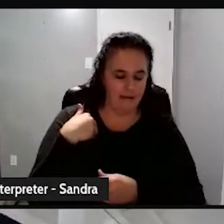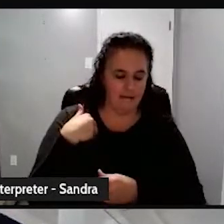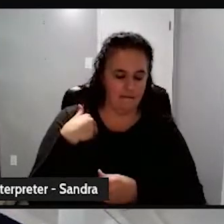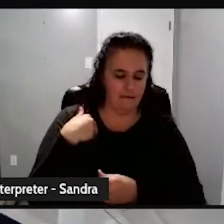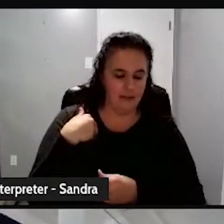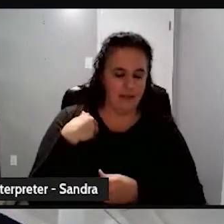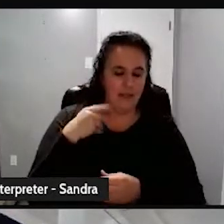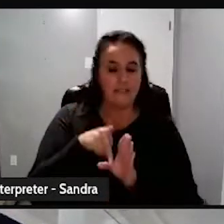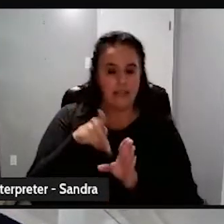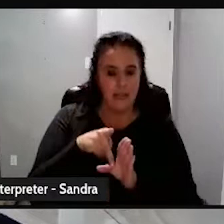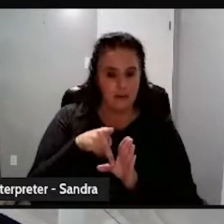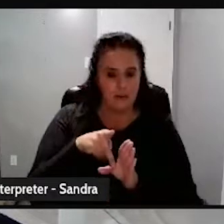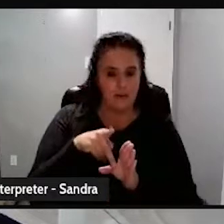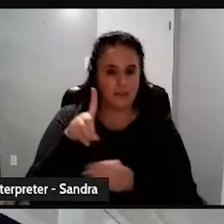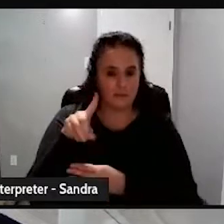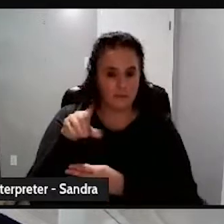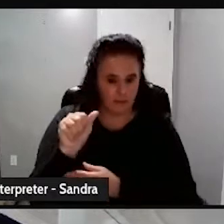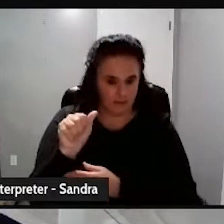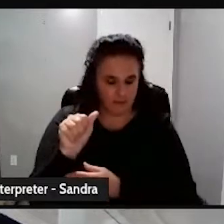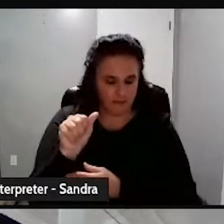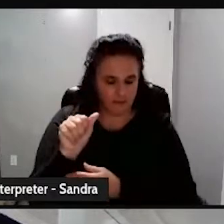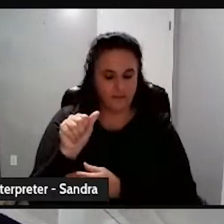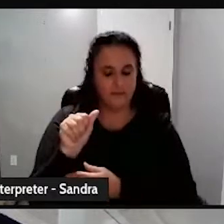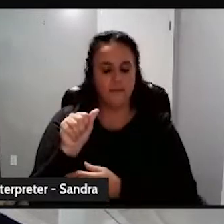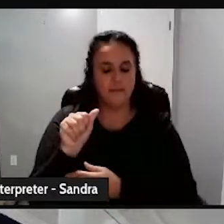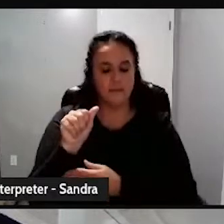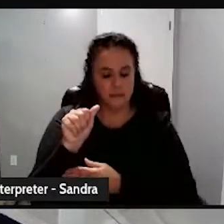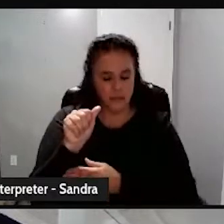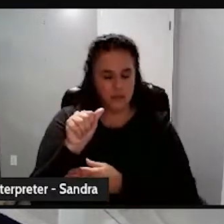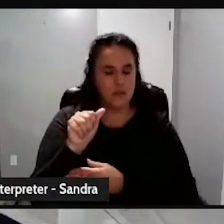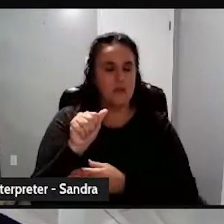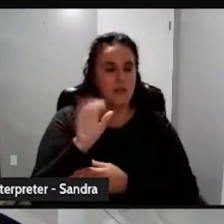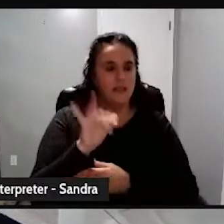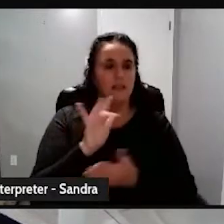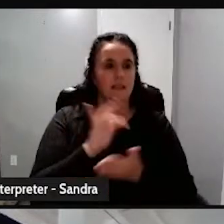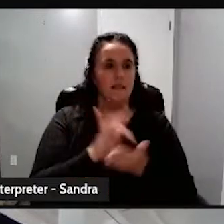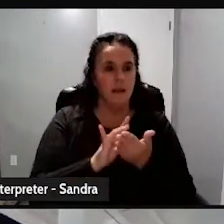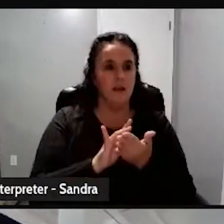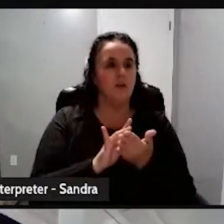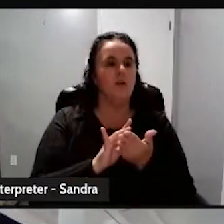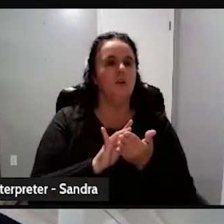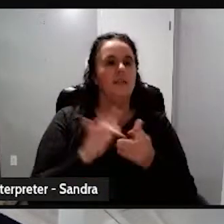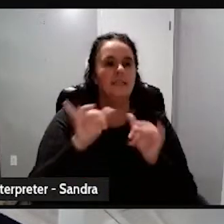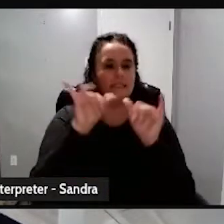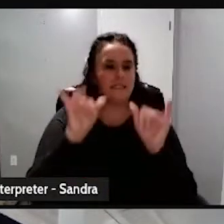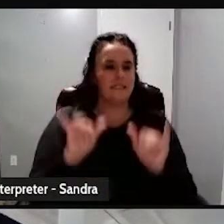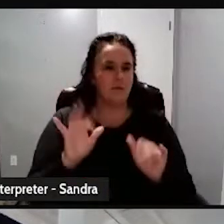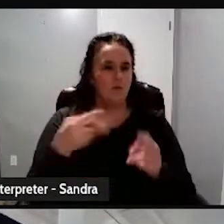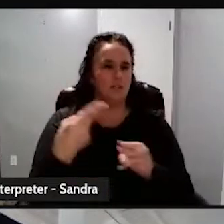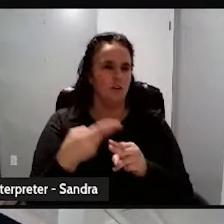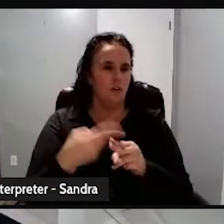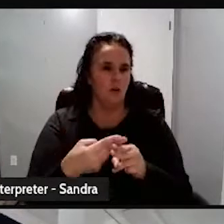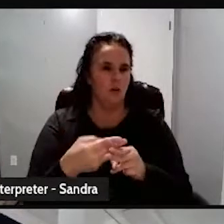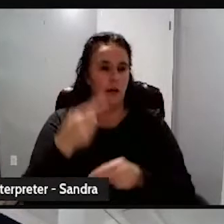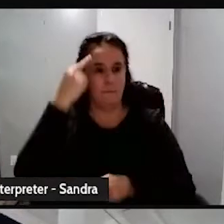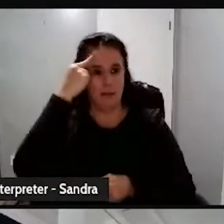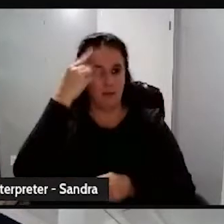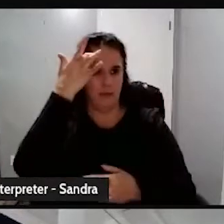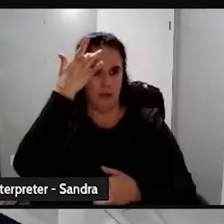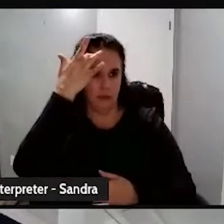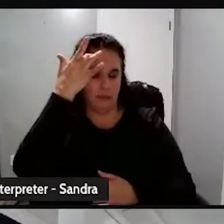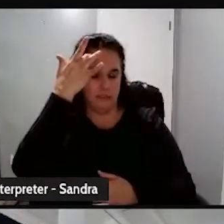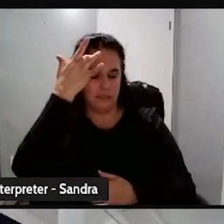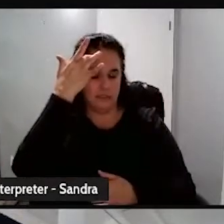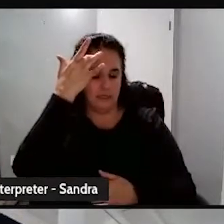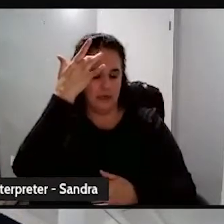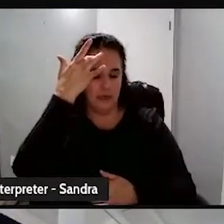psychiatric disability, which the medical establishment would like to call a mental illness and